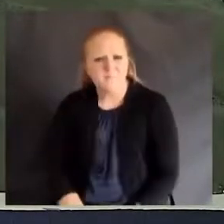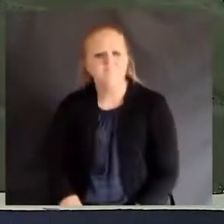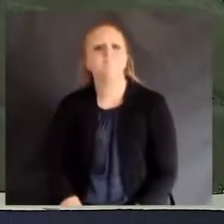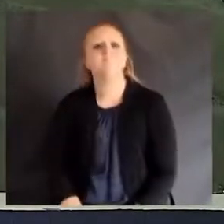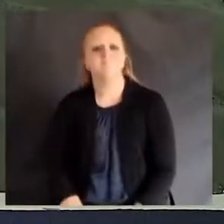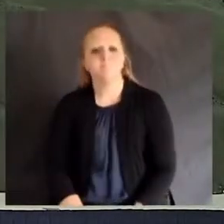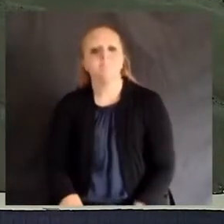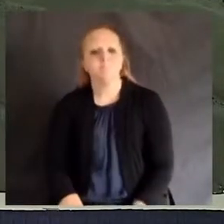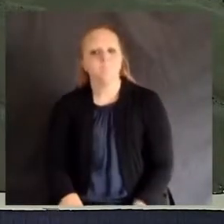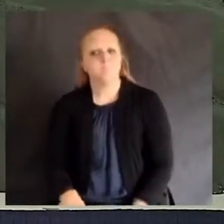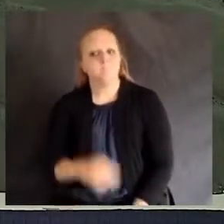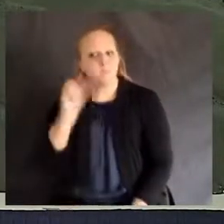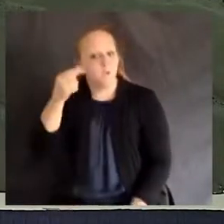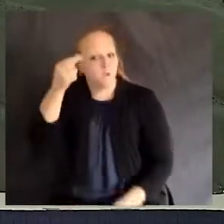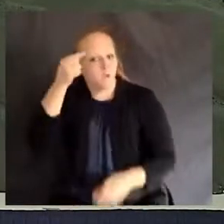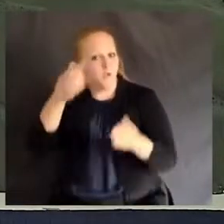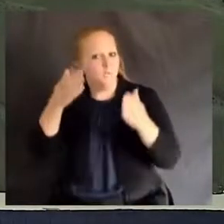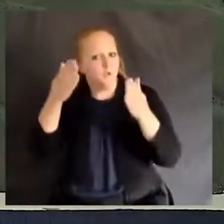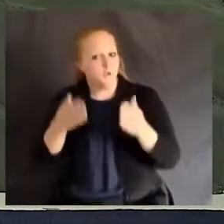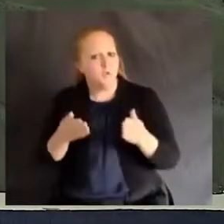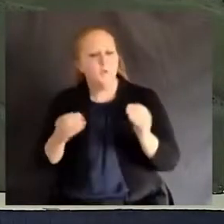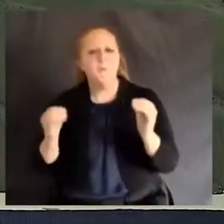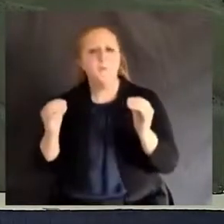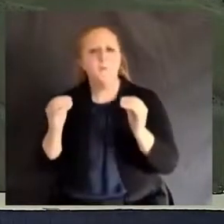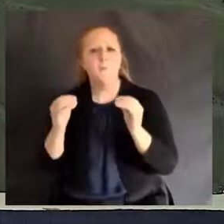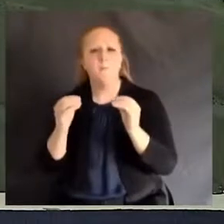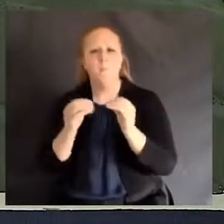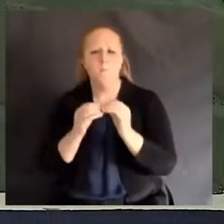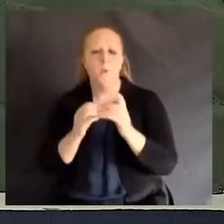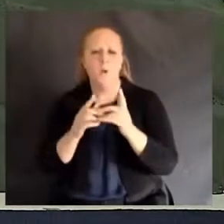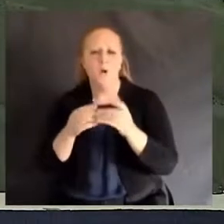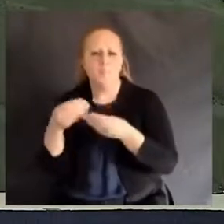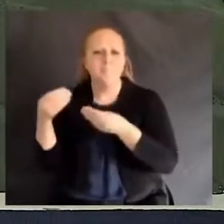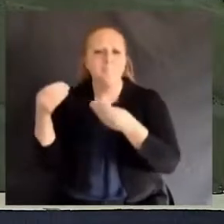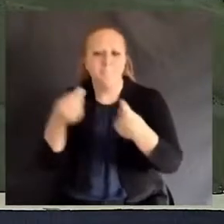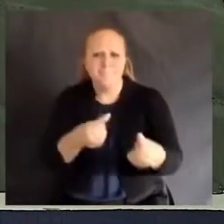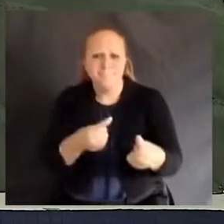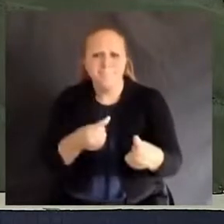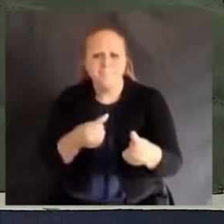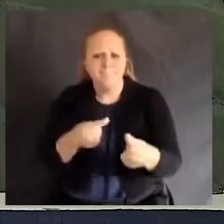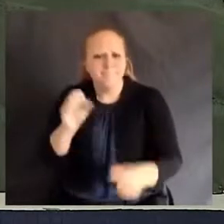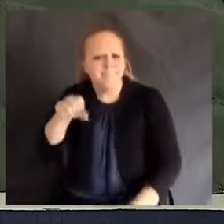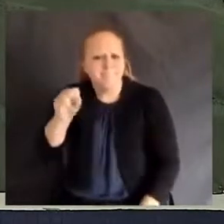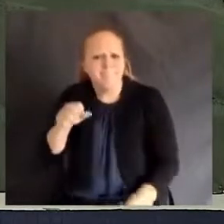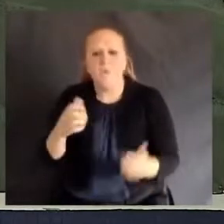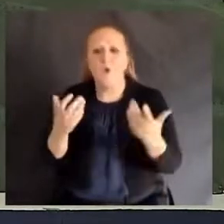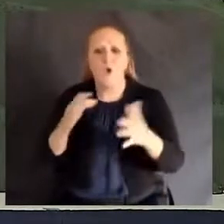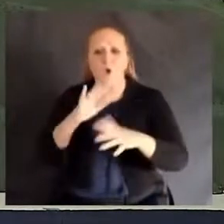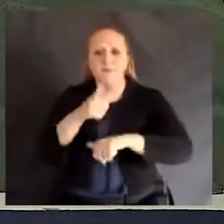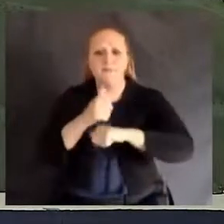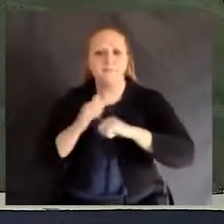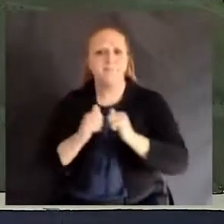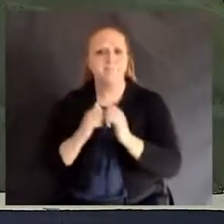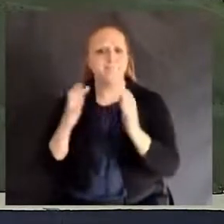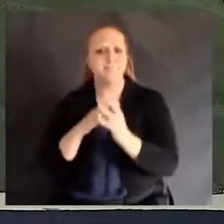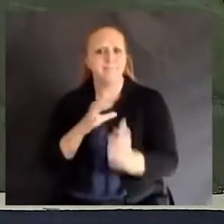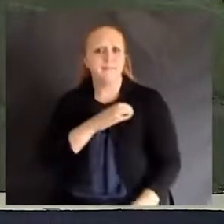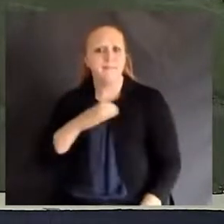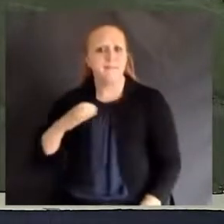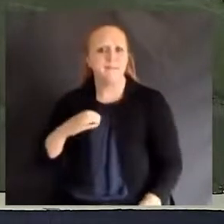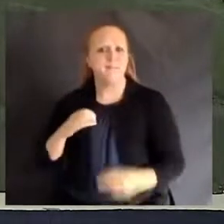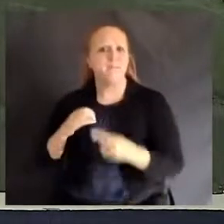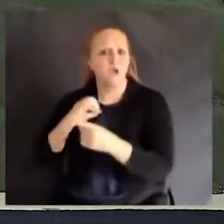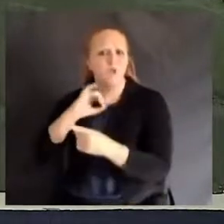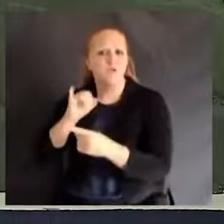There's more of a cohesive approach to this, Marcia. We have a committee that's been in place. I'll ask Jim to give you